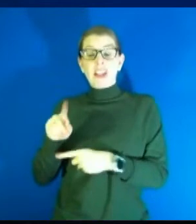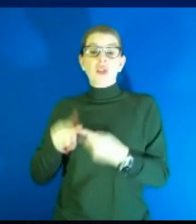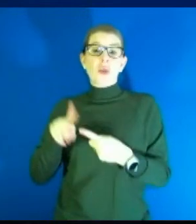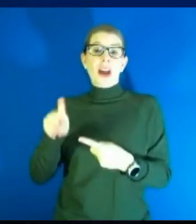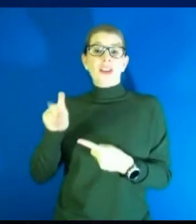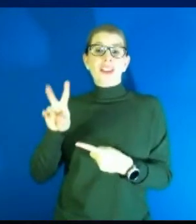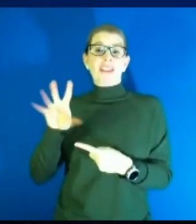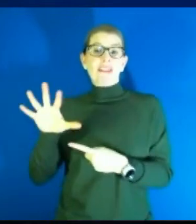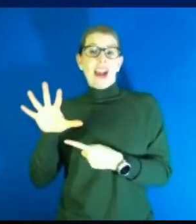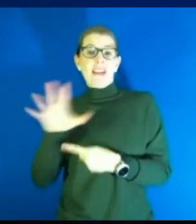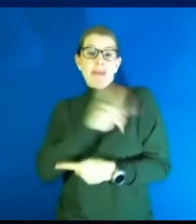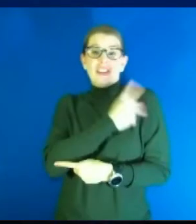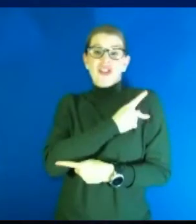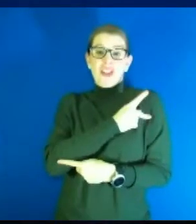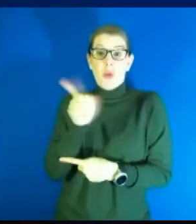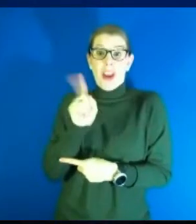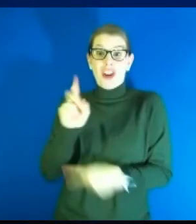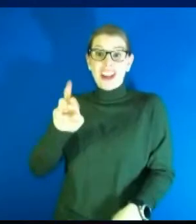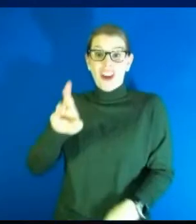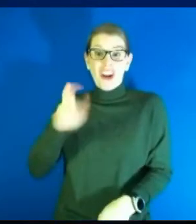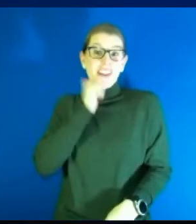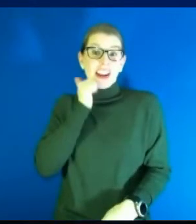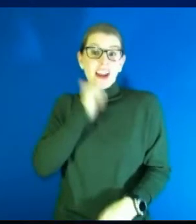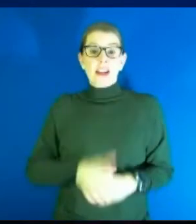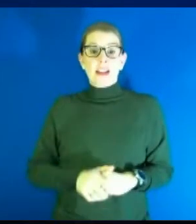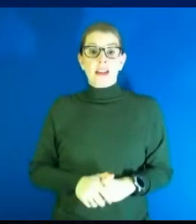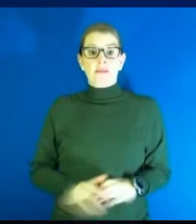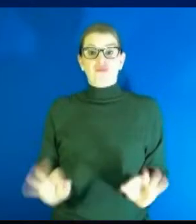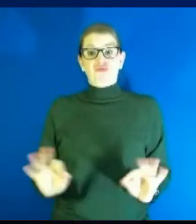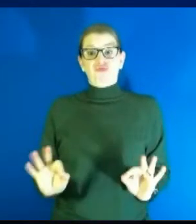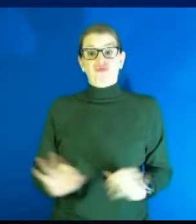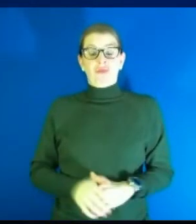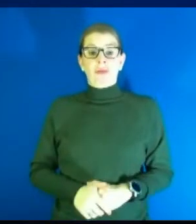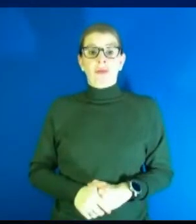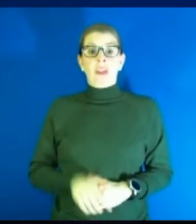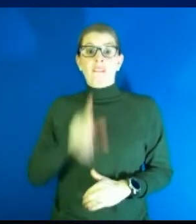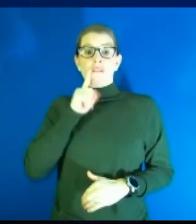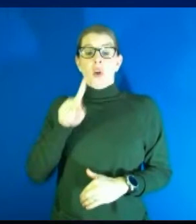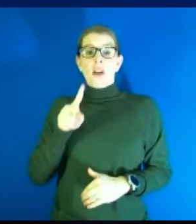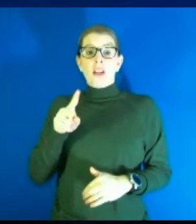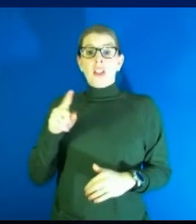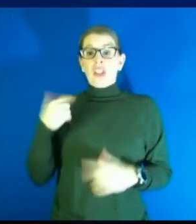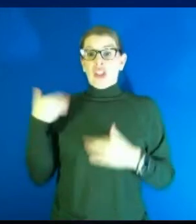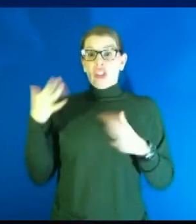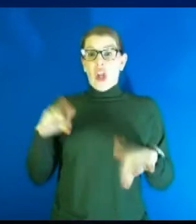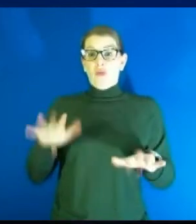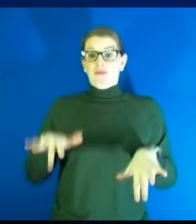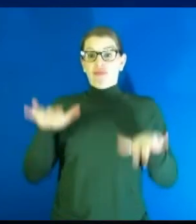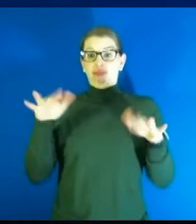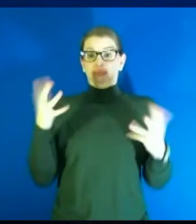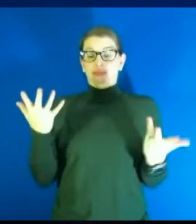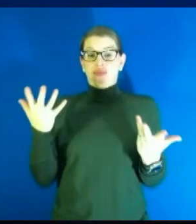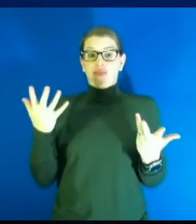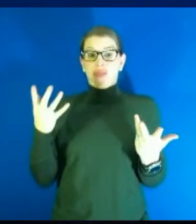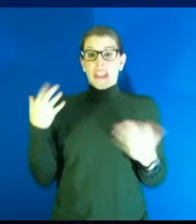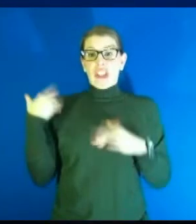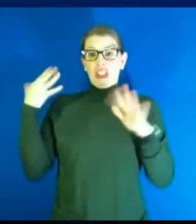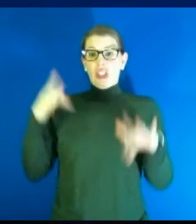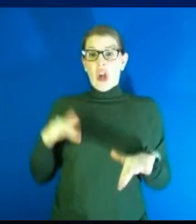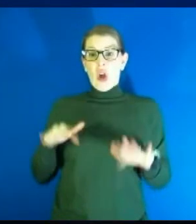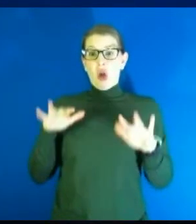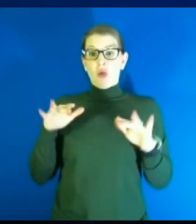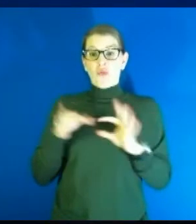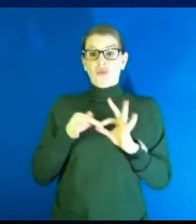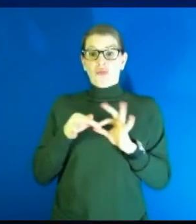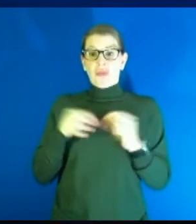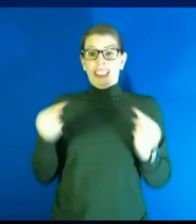in the ER. Not a big component. And also this last snowstorm, we really didn't see very much snow-related injuries, which we sometimes